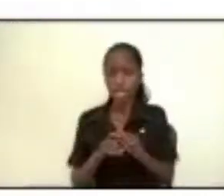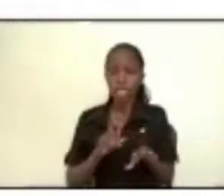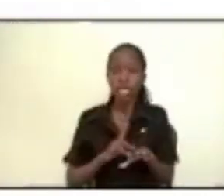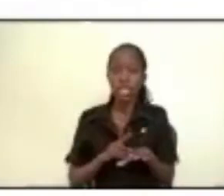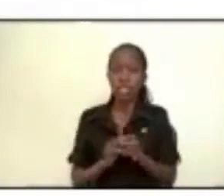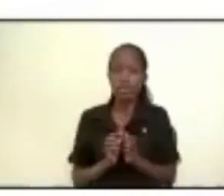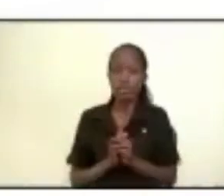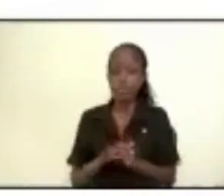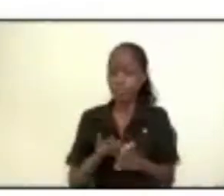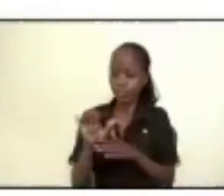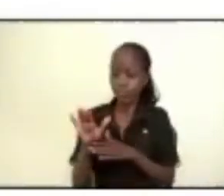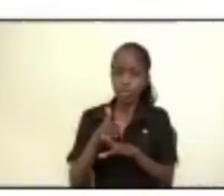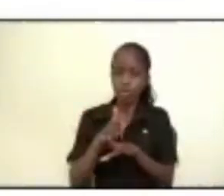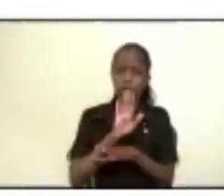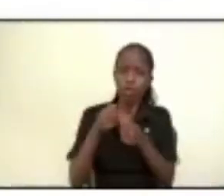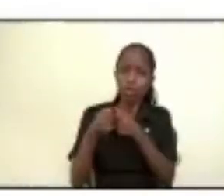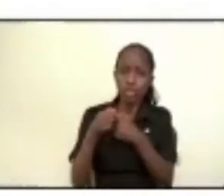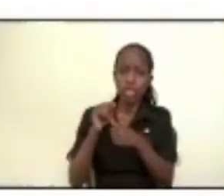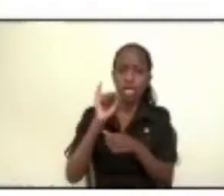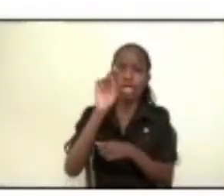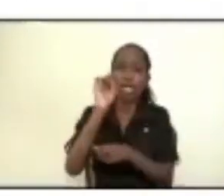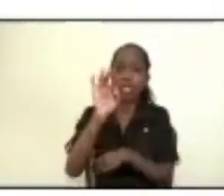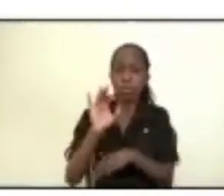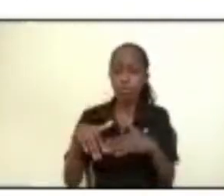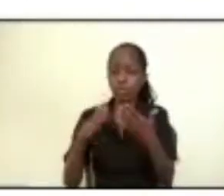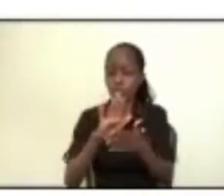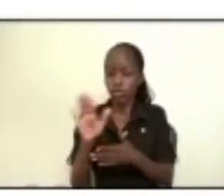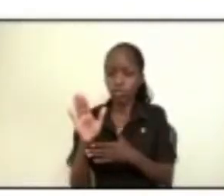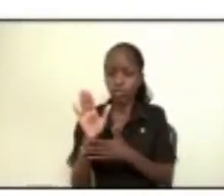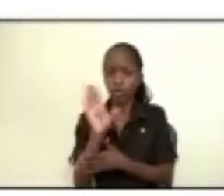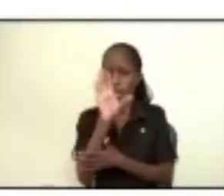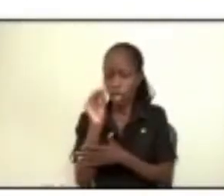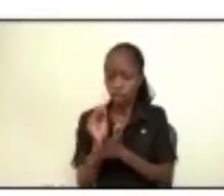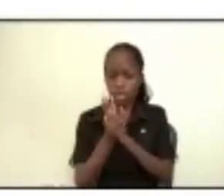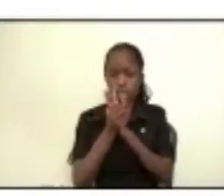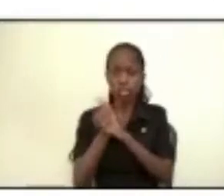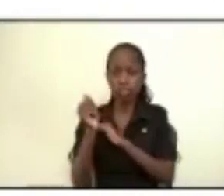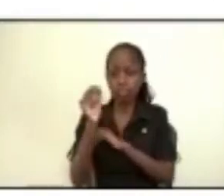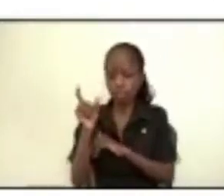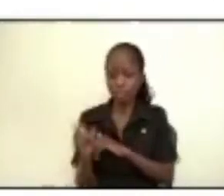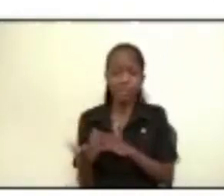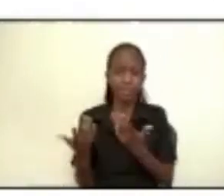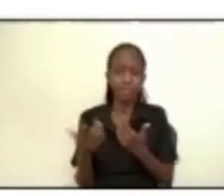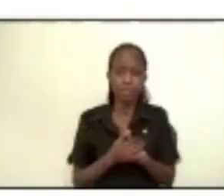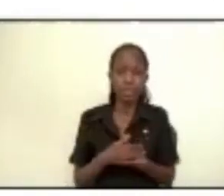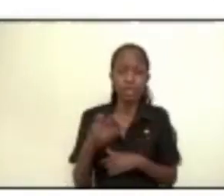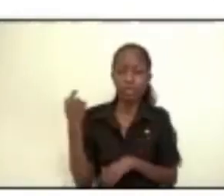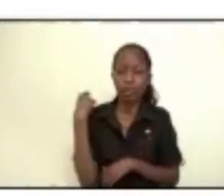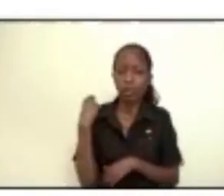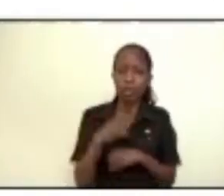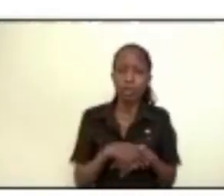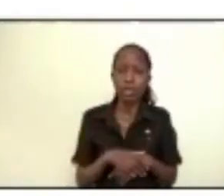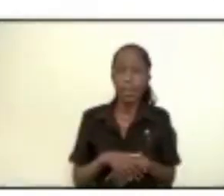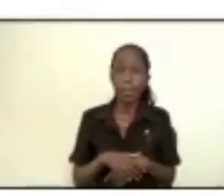have you ever challenged the IMF to give you an African expert, for example? The other day, I